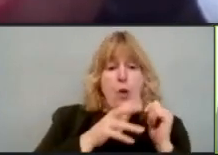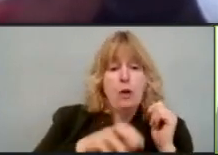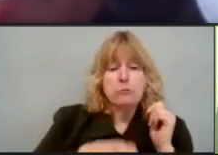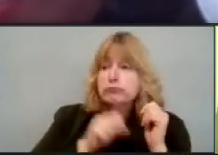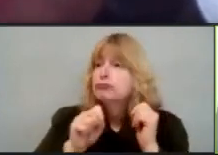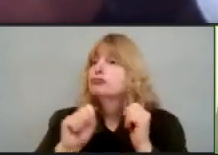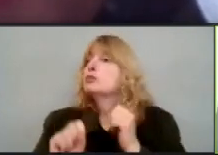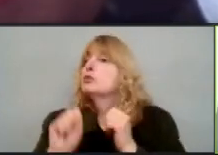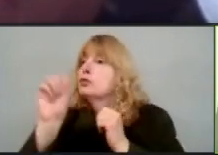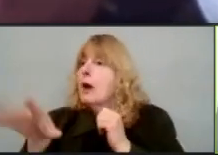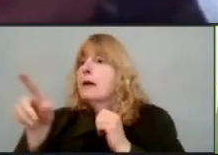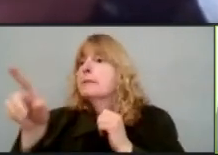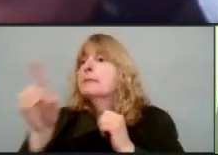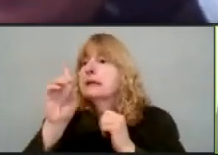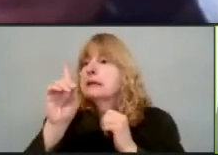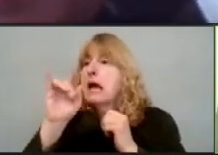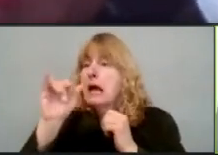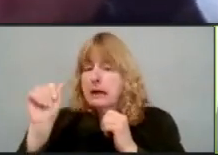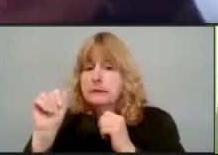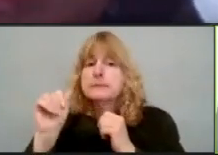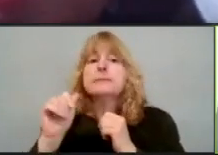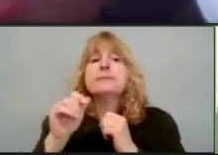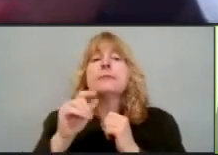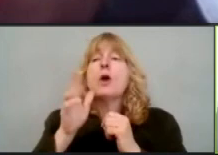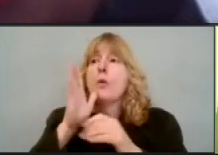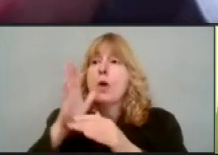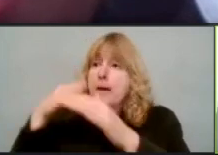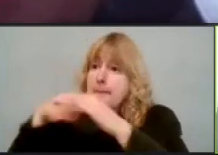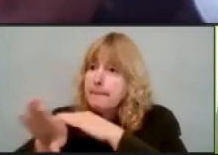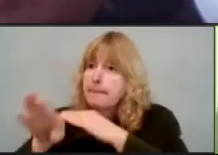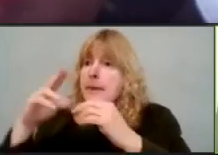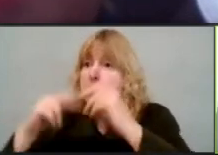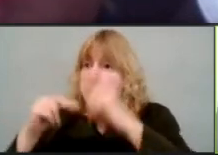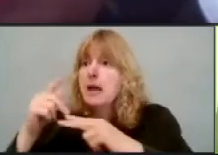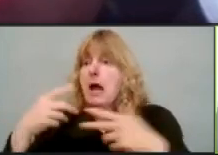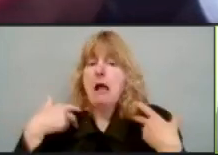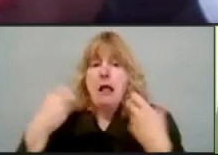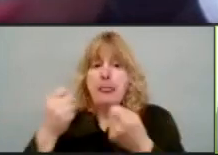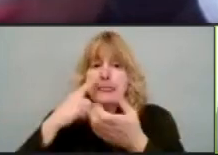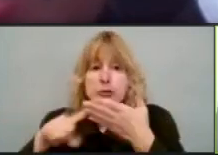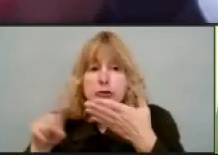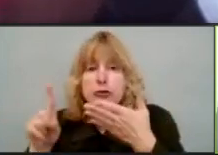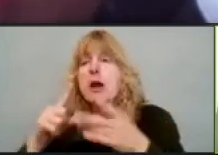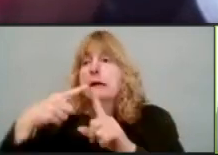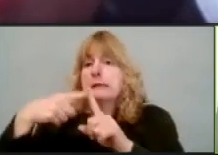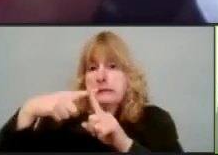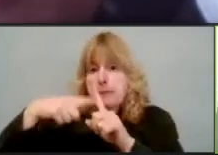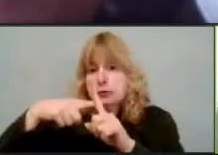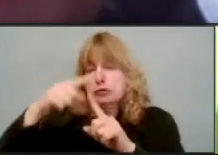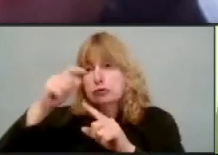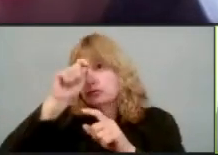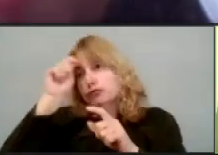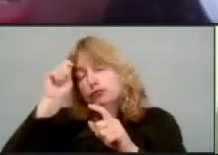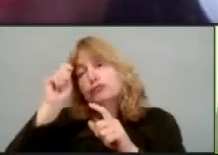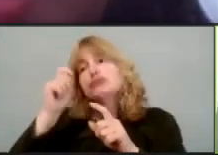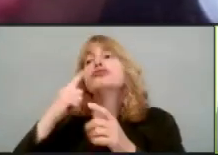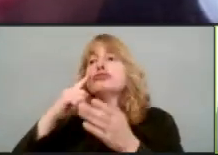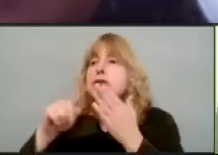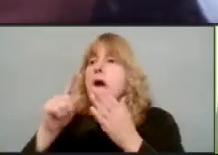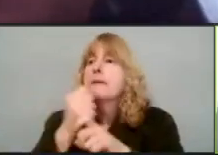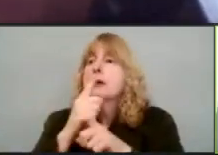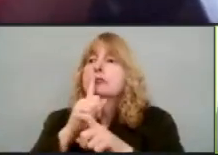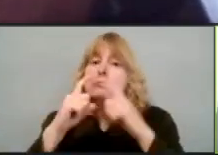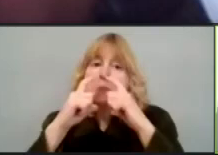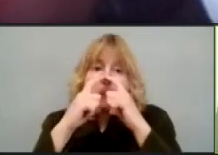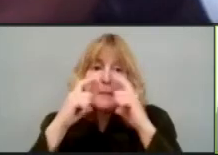off at DIA. They would go into the building, do their health check, get their temperature taken, and make sure they have their mask